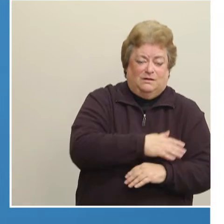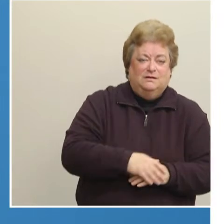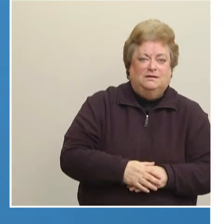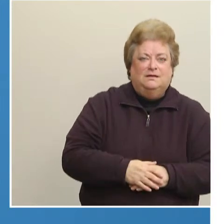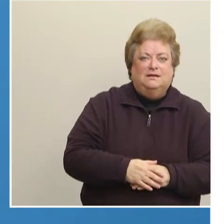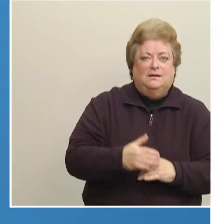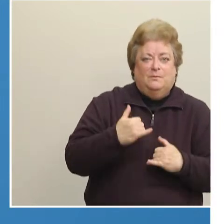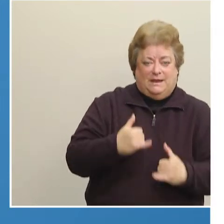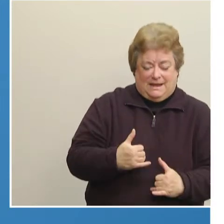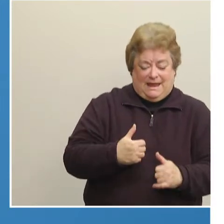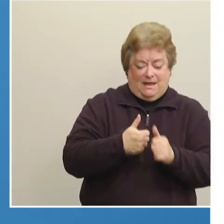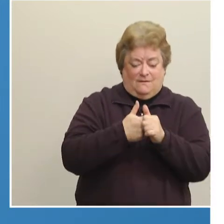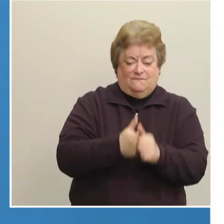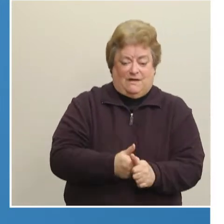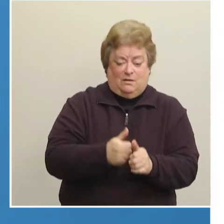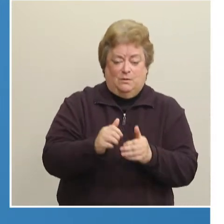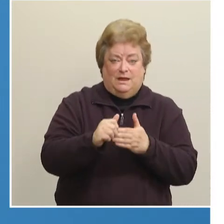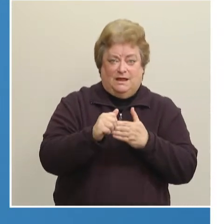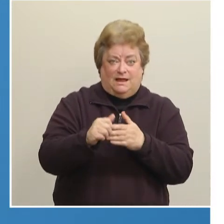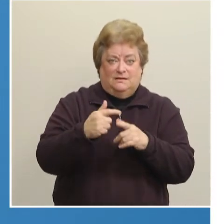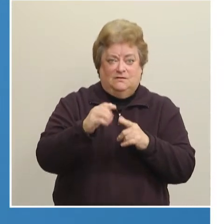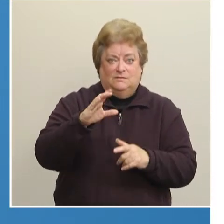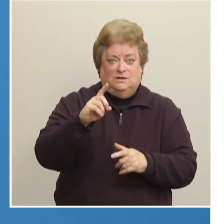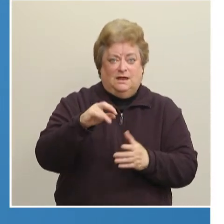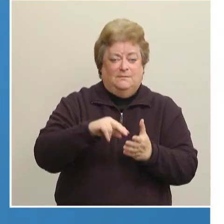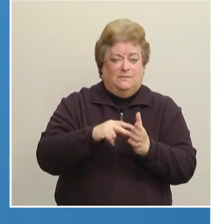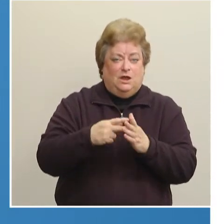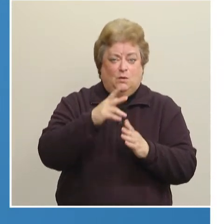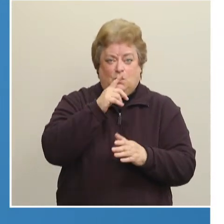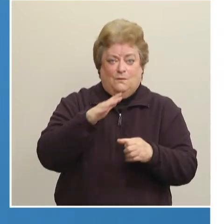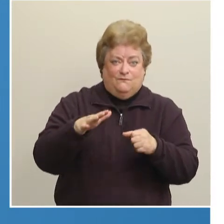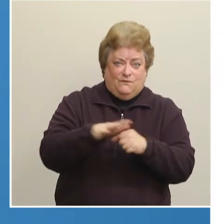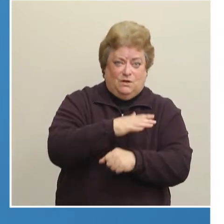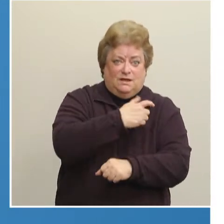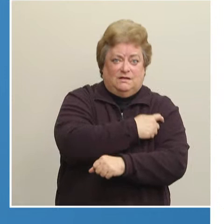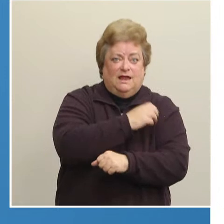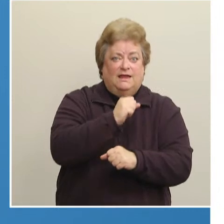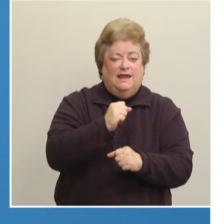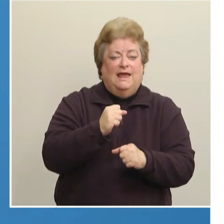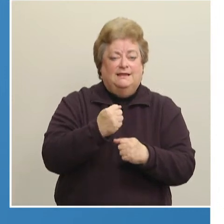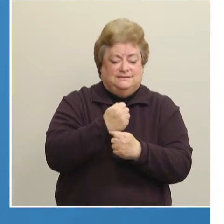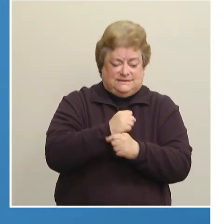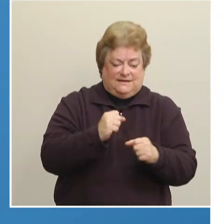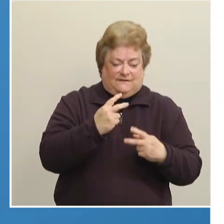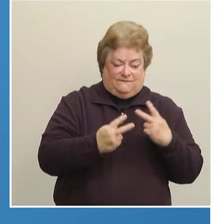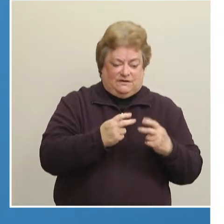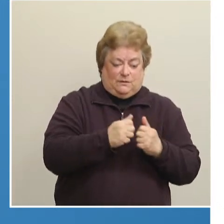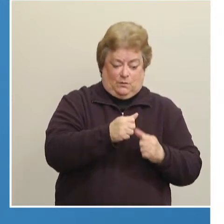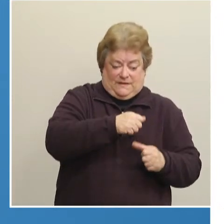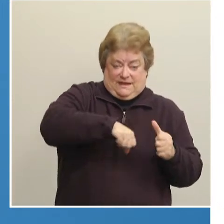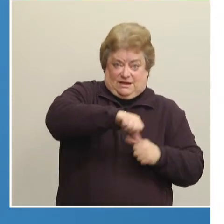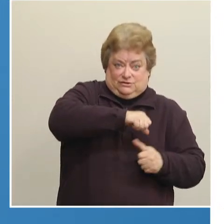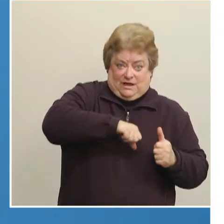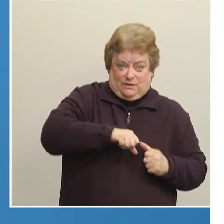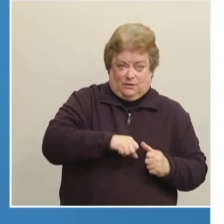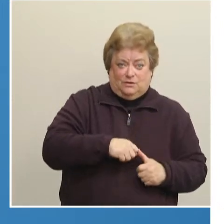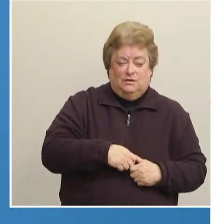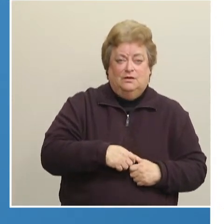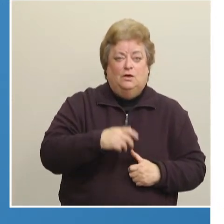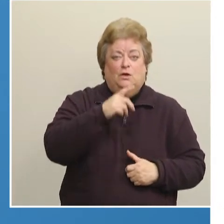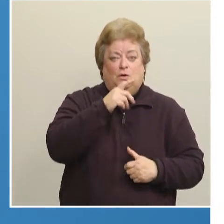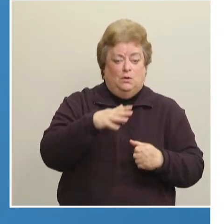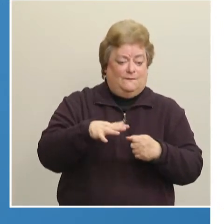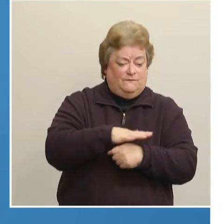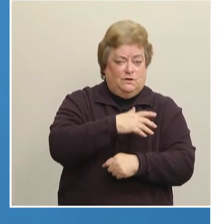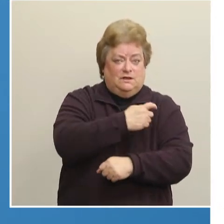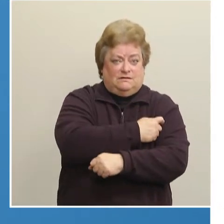According to the guidelines from CDC, fully vaccinated people can safely visit with each other. Fully vaccinated people can safely